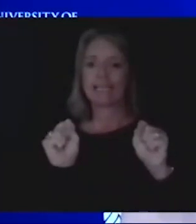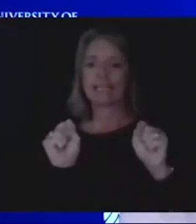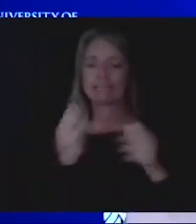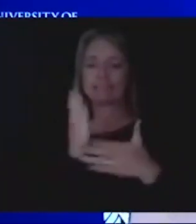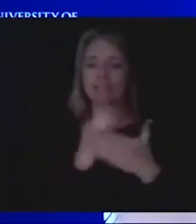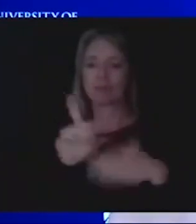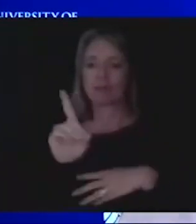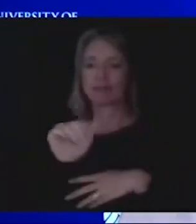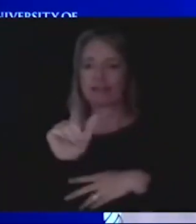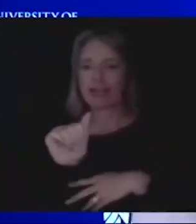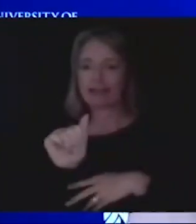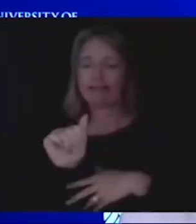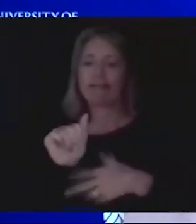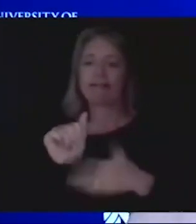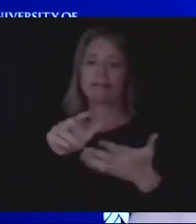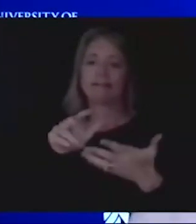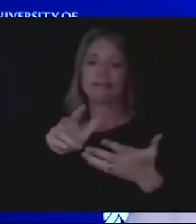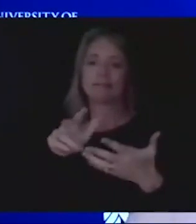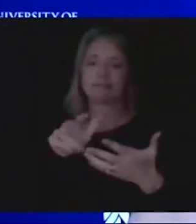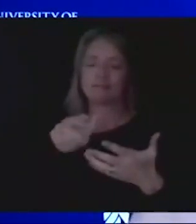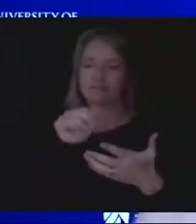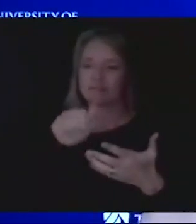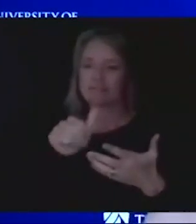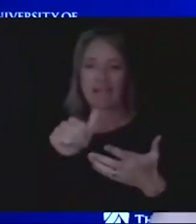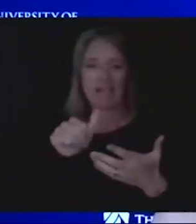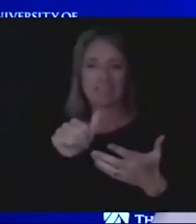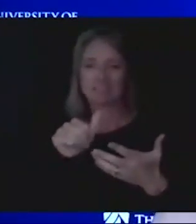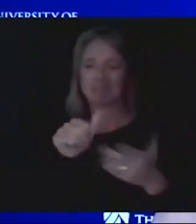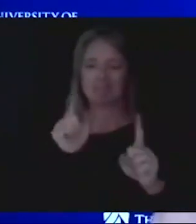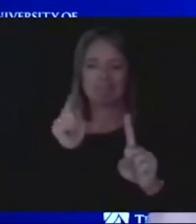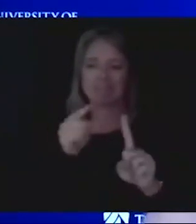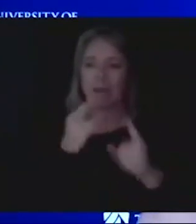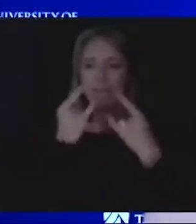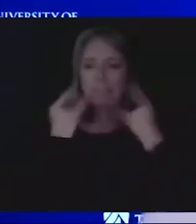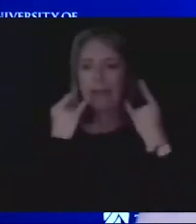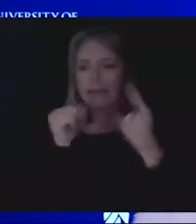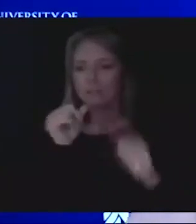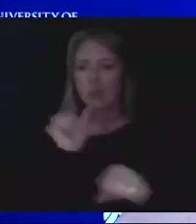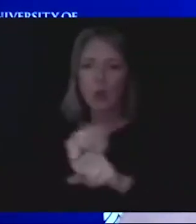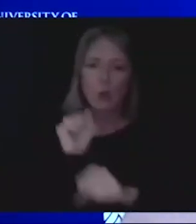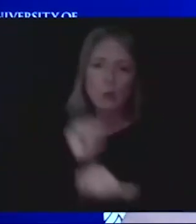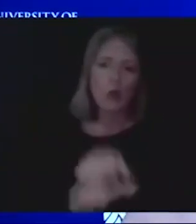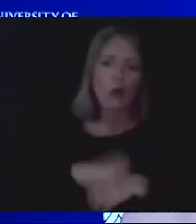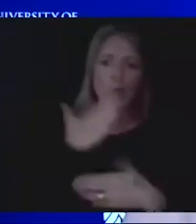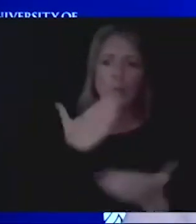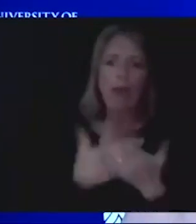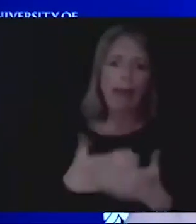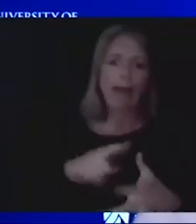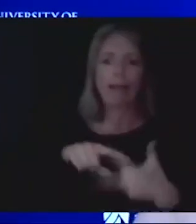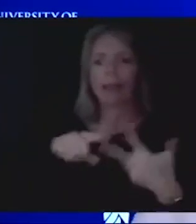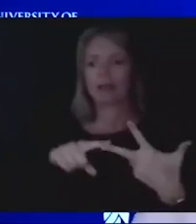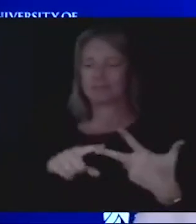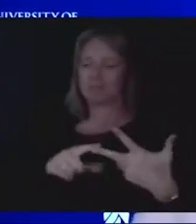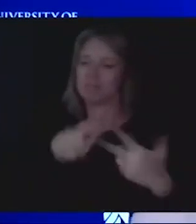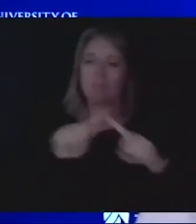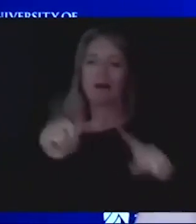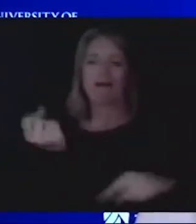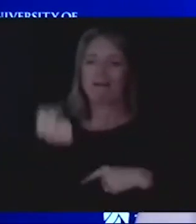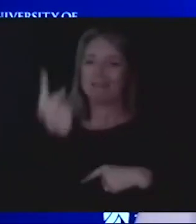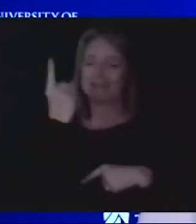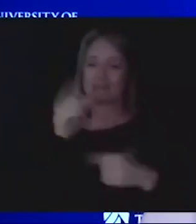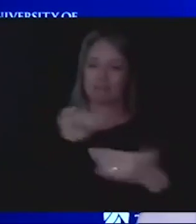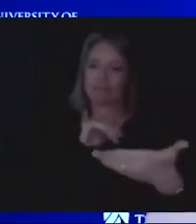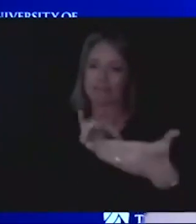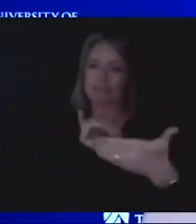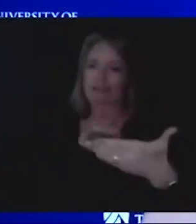numbers out of context, and they were saying masks don't work as well. But again, understand, what is that study asking? How was